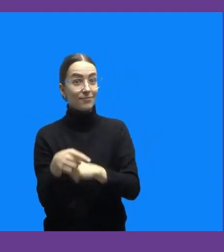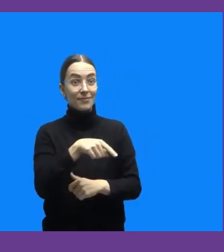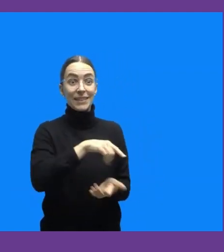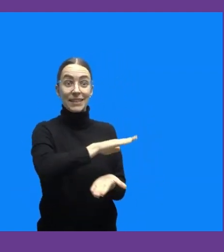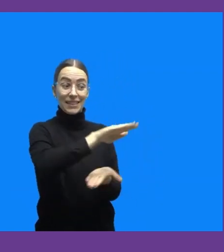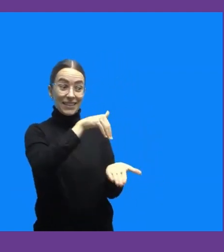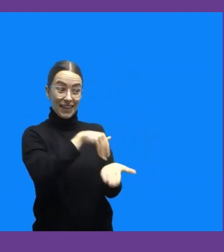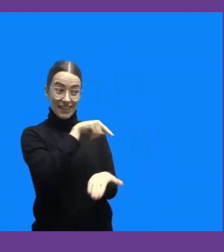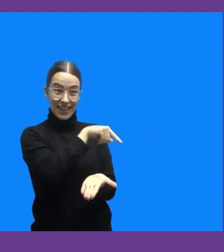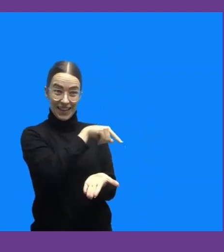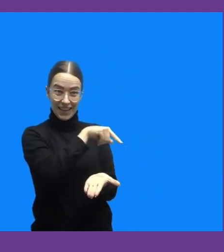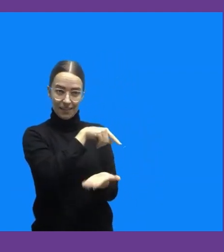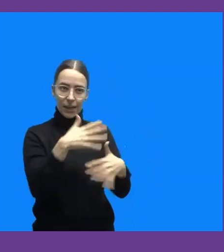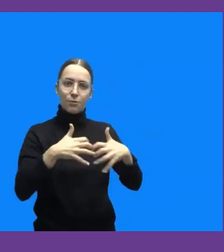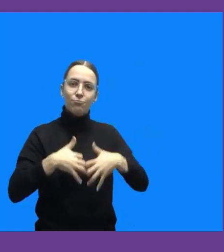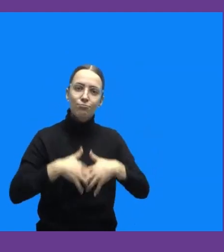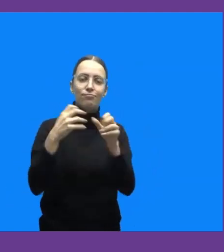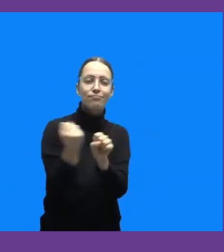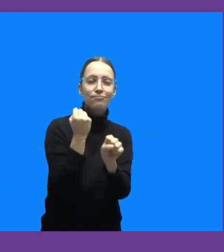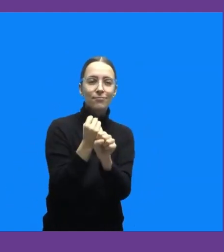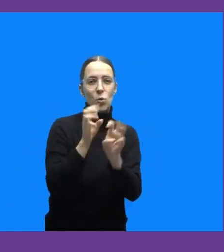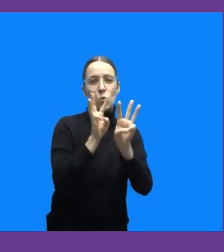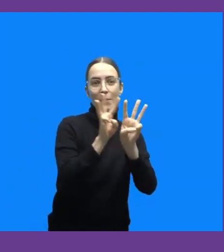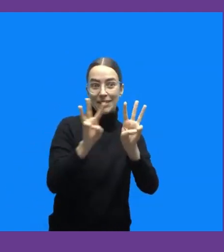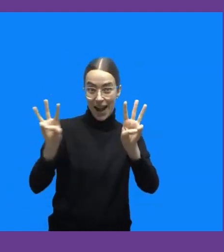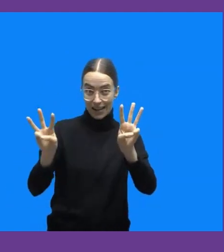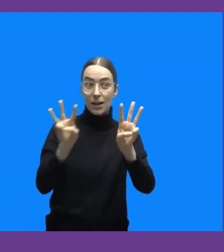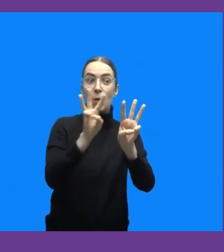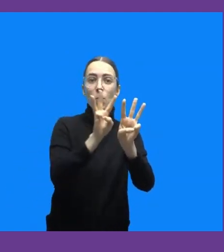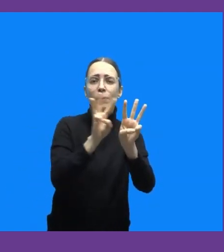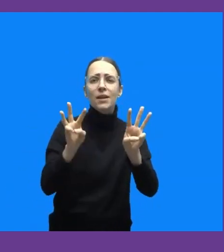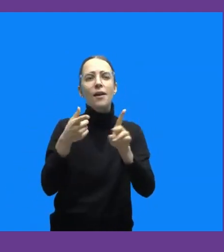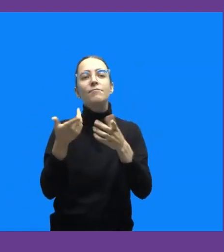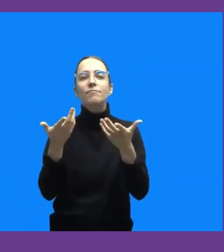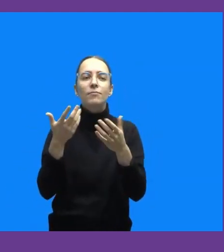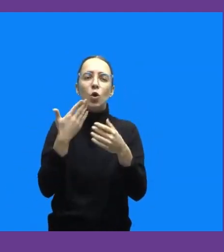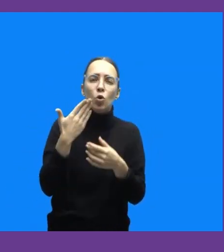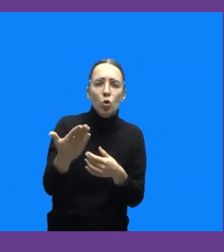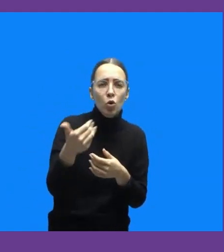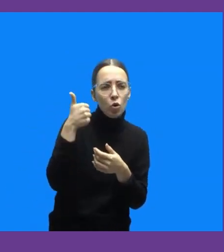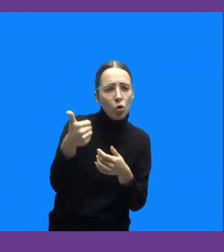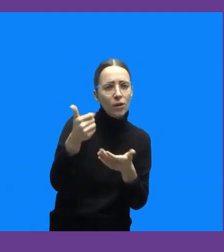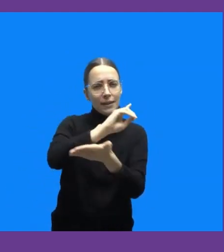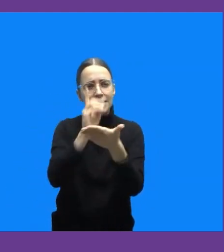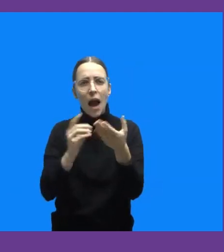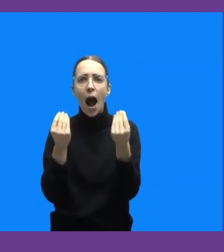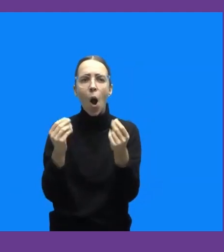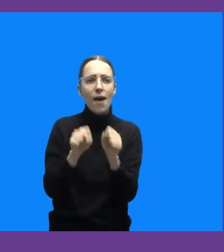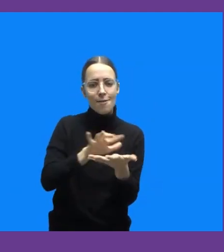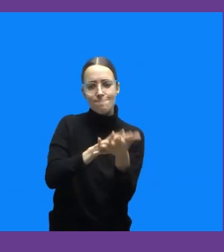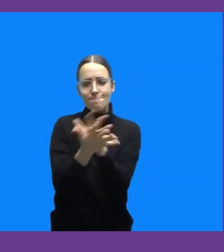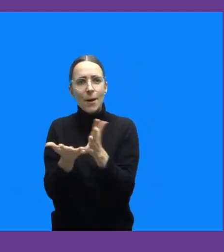both policy and practice to bridge the gap between knowing and doing. So thank you so much for being